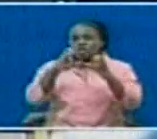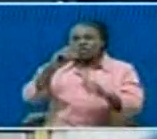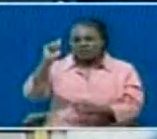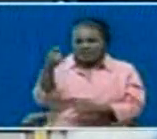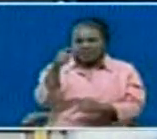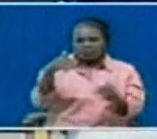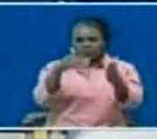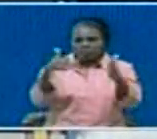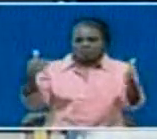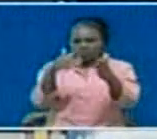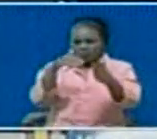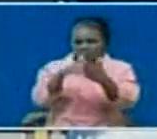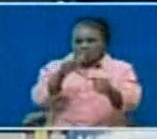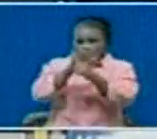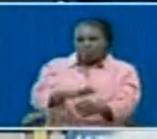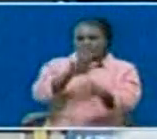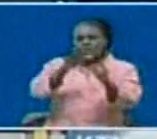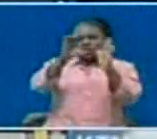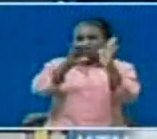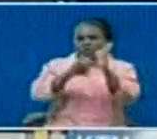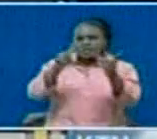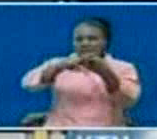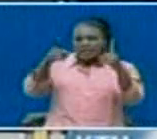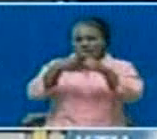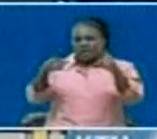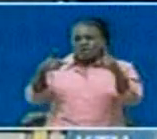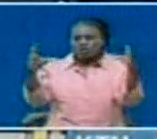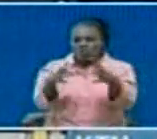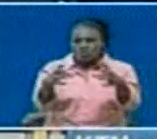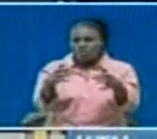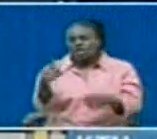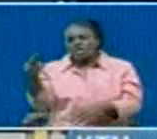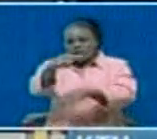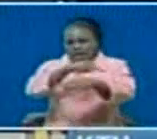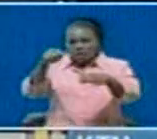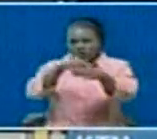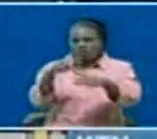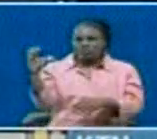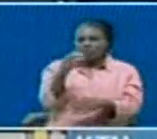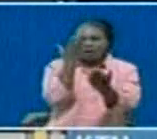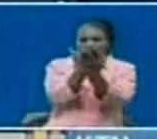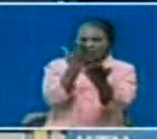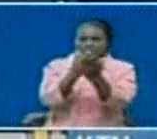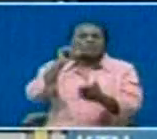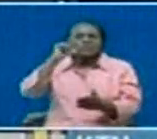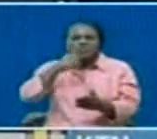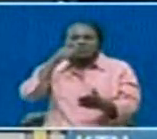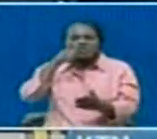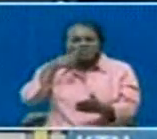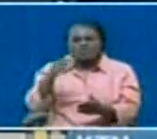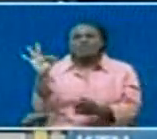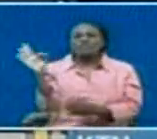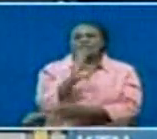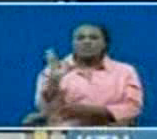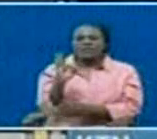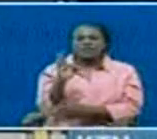the Constitution when it ordered the Standard Group, Nation Media Group and Royal Media Services to apply for fresh vacancies. Mwite